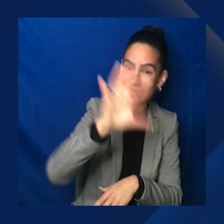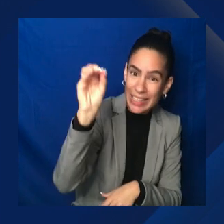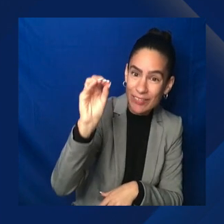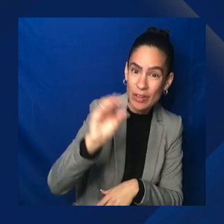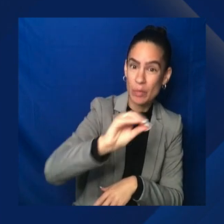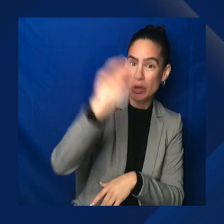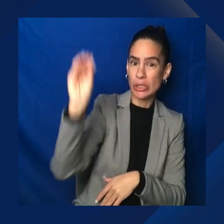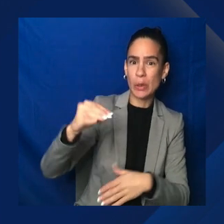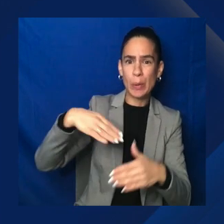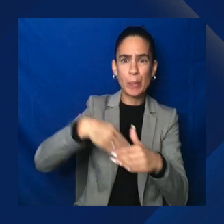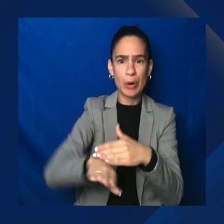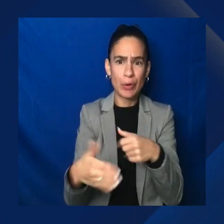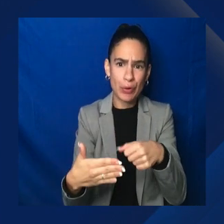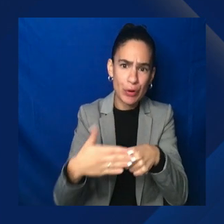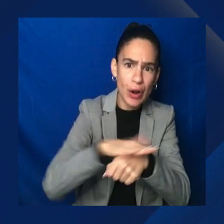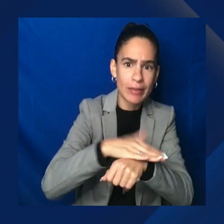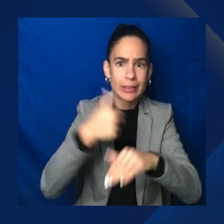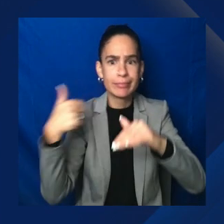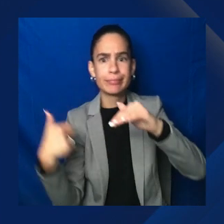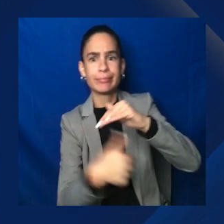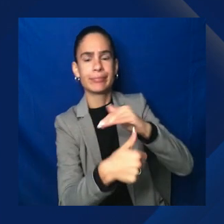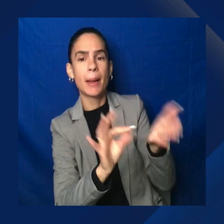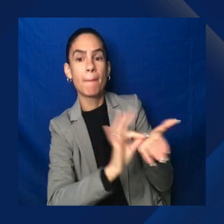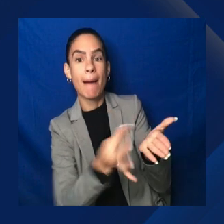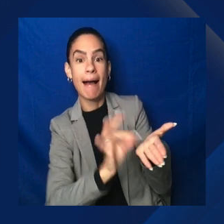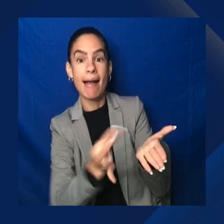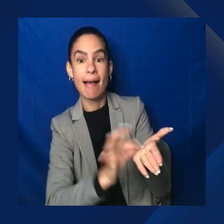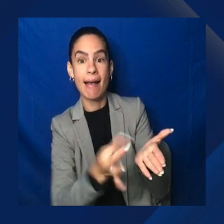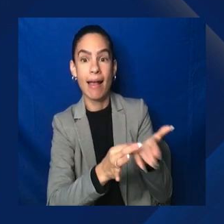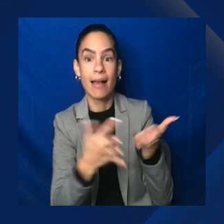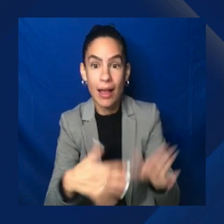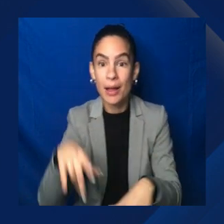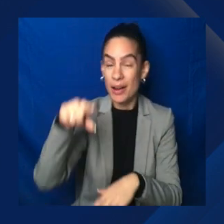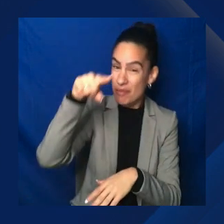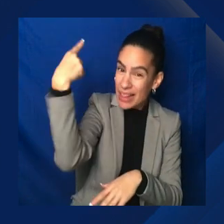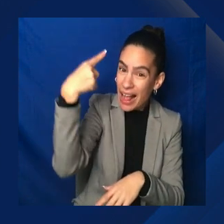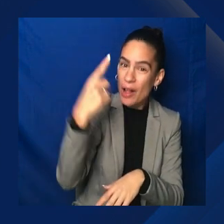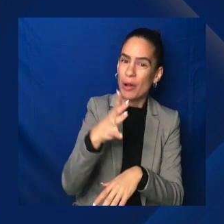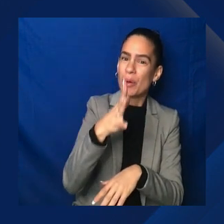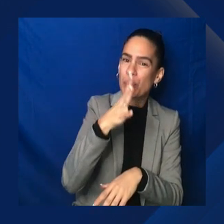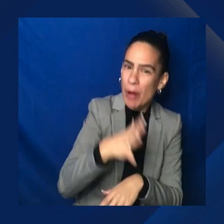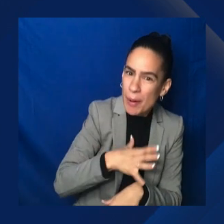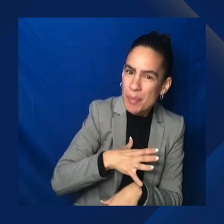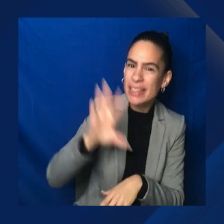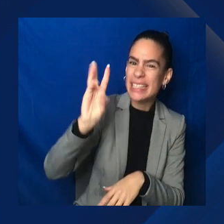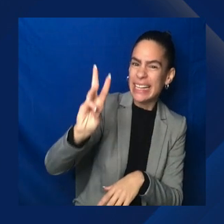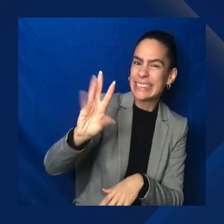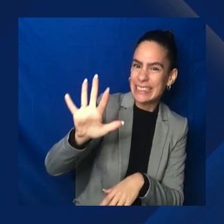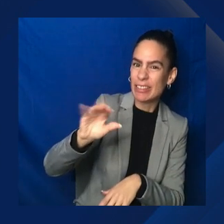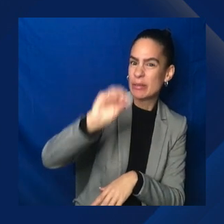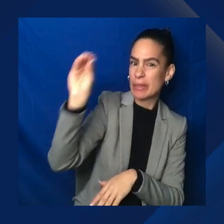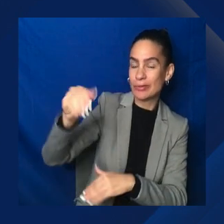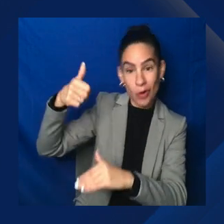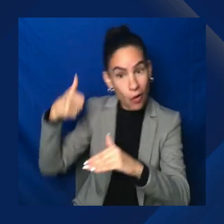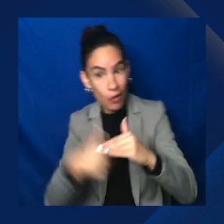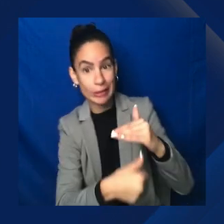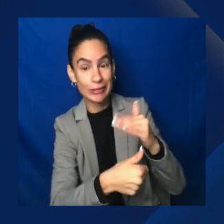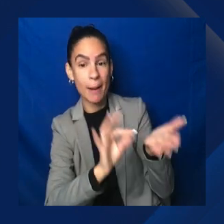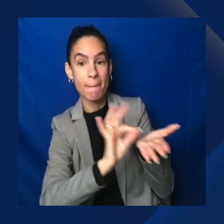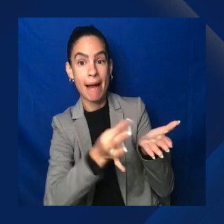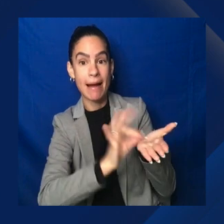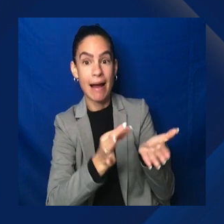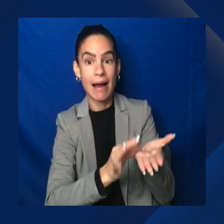women, it's 65% of births are covered by Medicaid. So you can see the disproportionate effect and why it's so